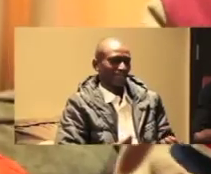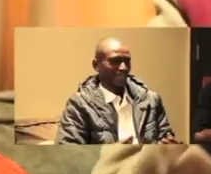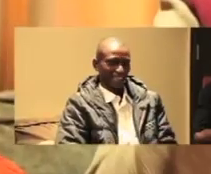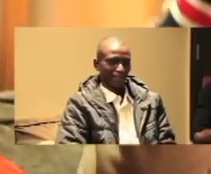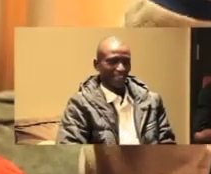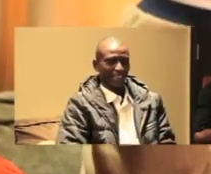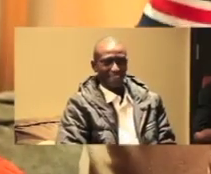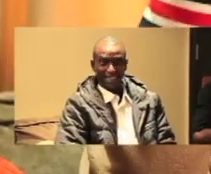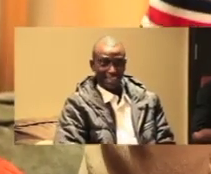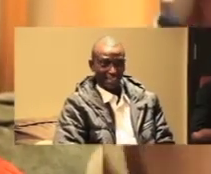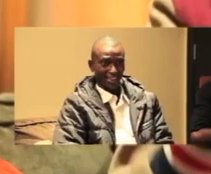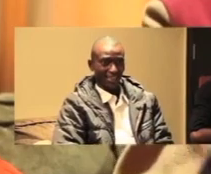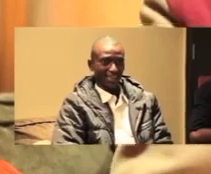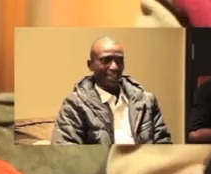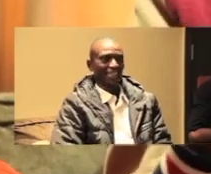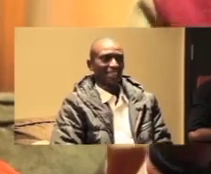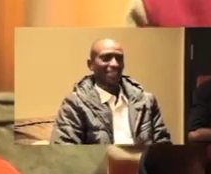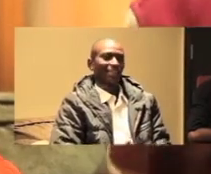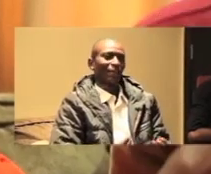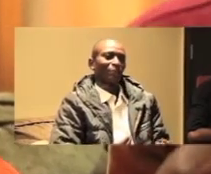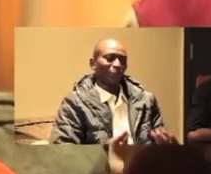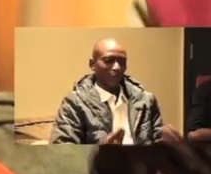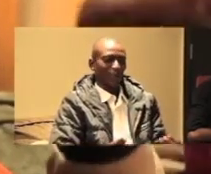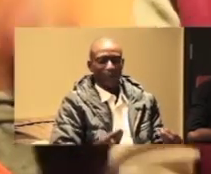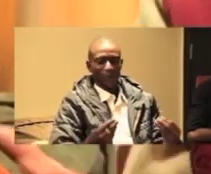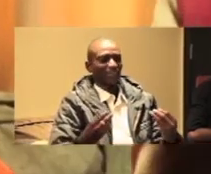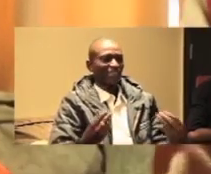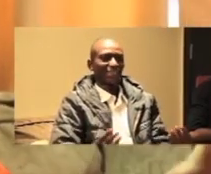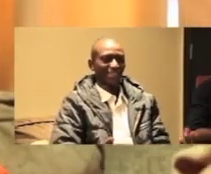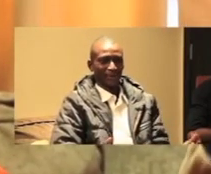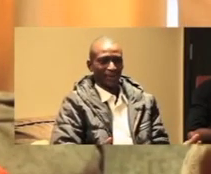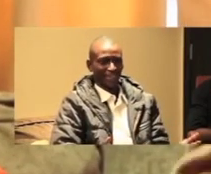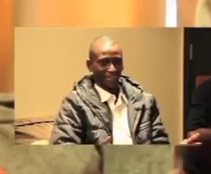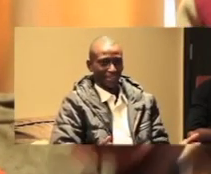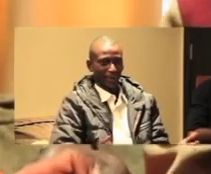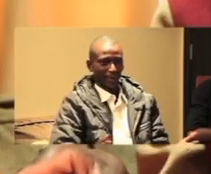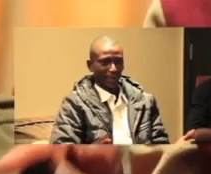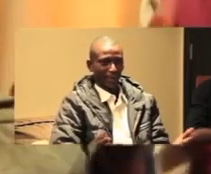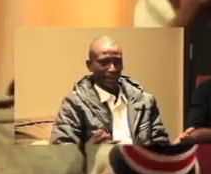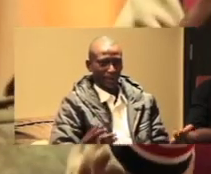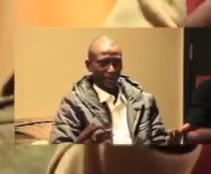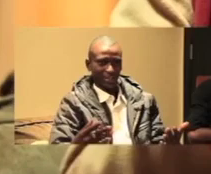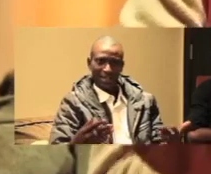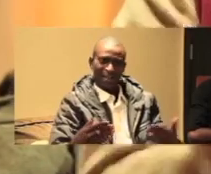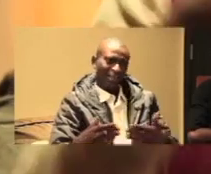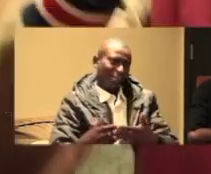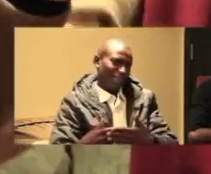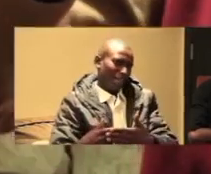I really felt great and also thank the parents